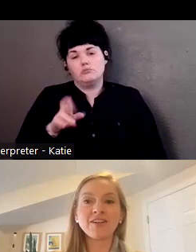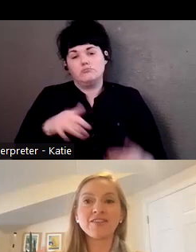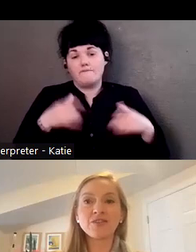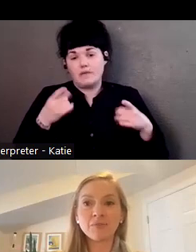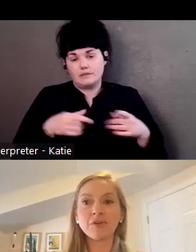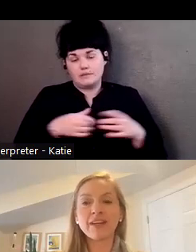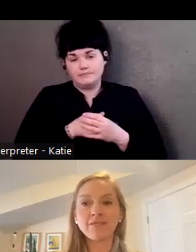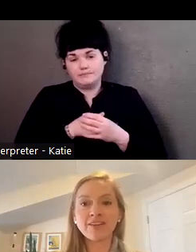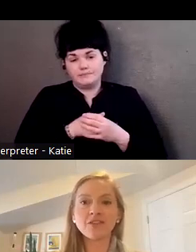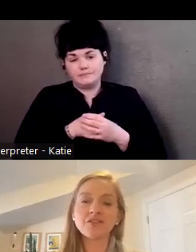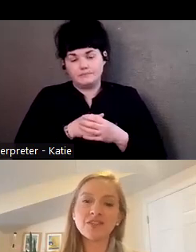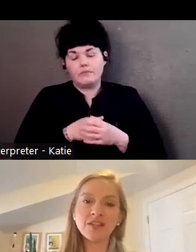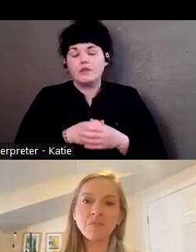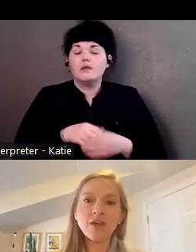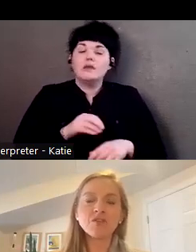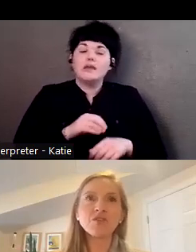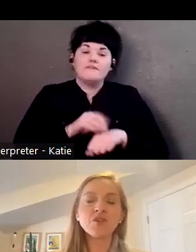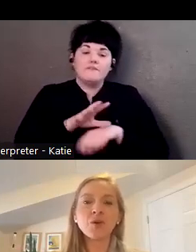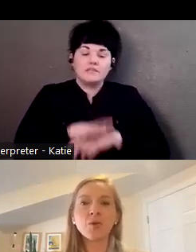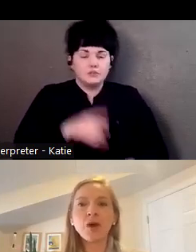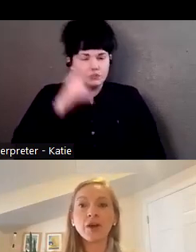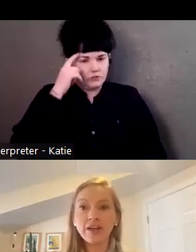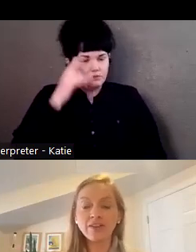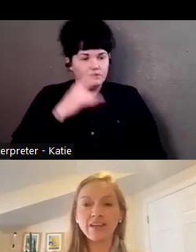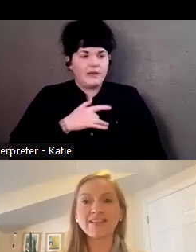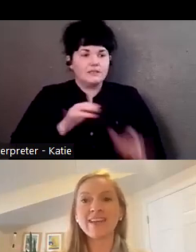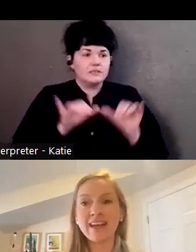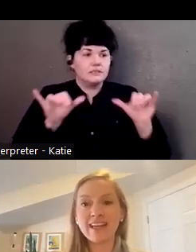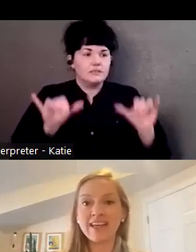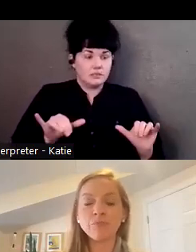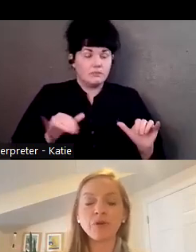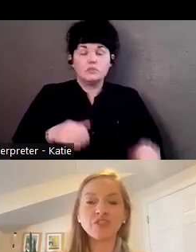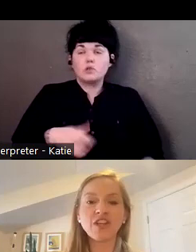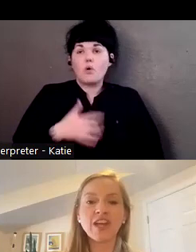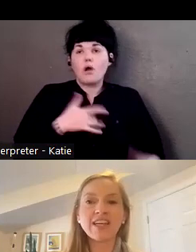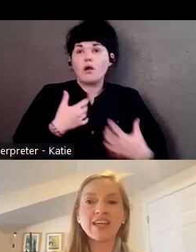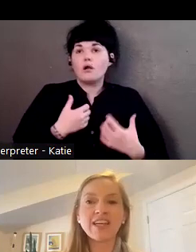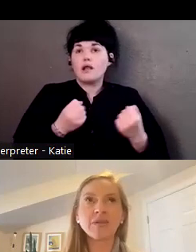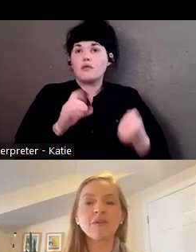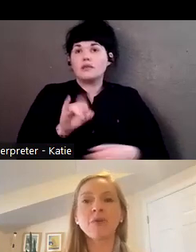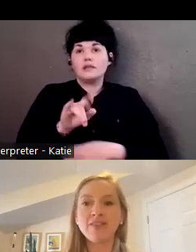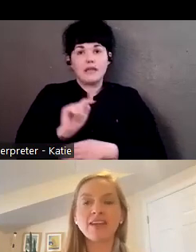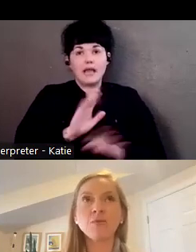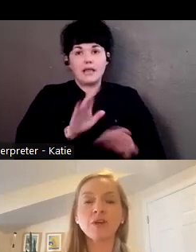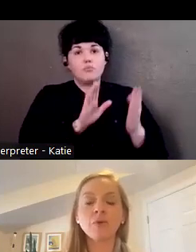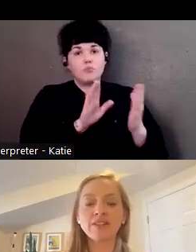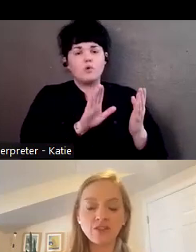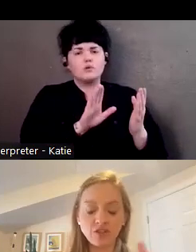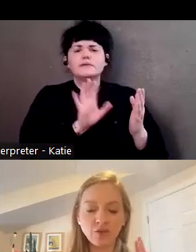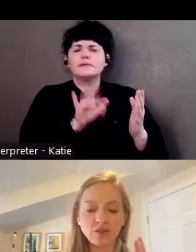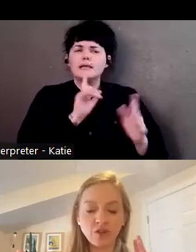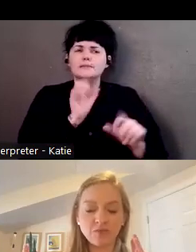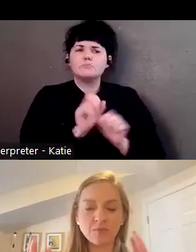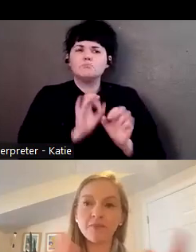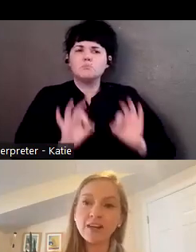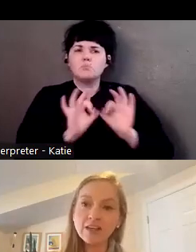affecting your cerebral and vascular system. So a heart healthy diet approach is going to be one that you would want to